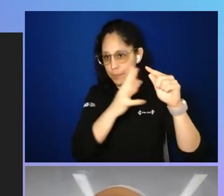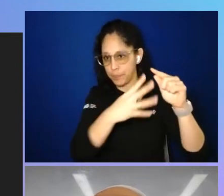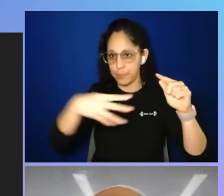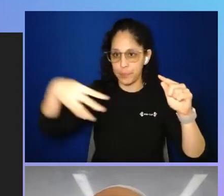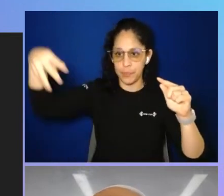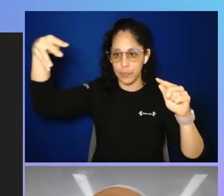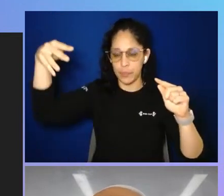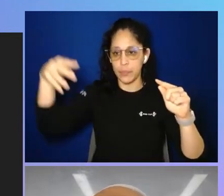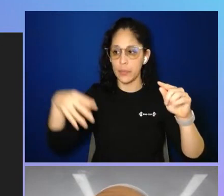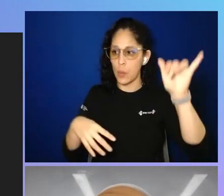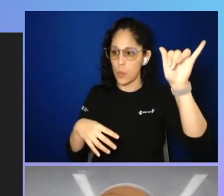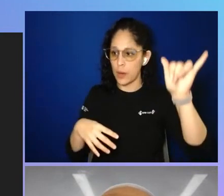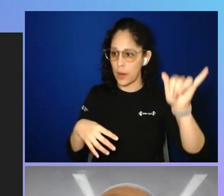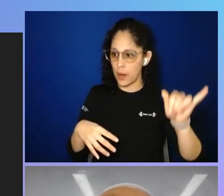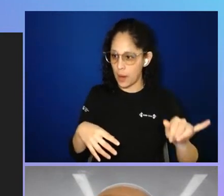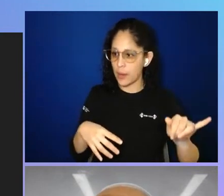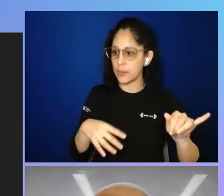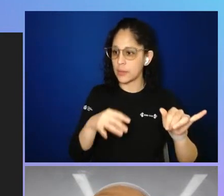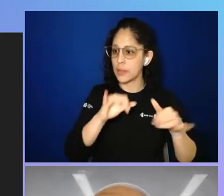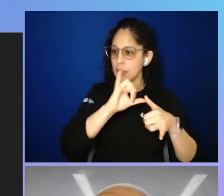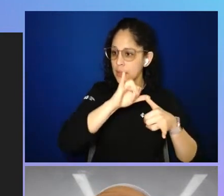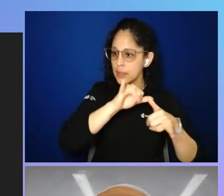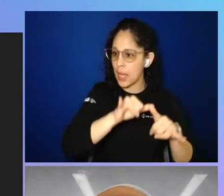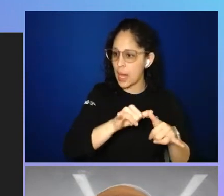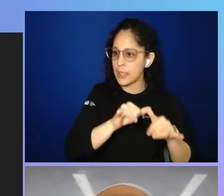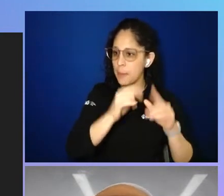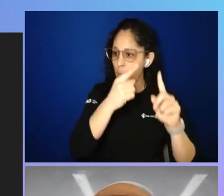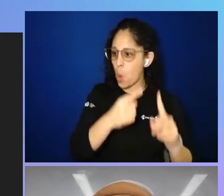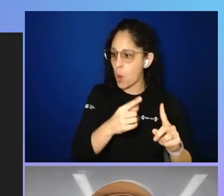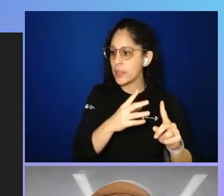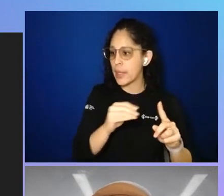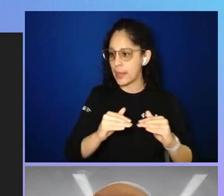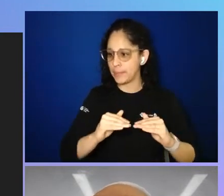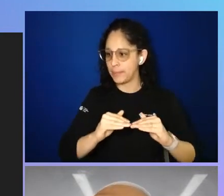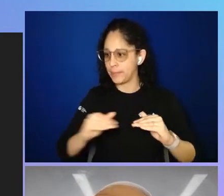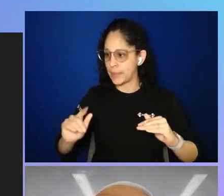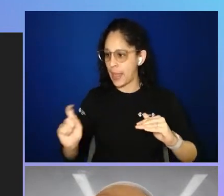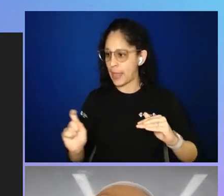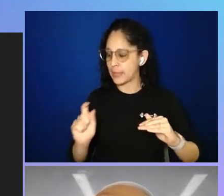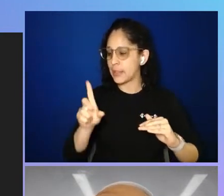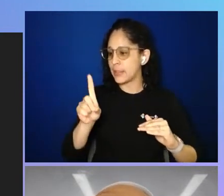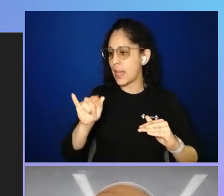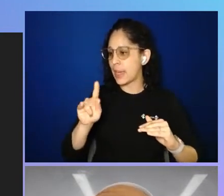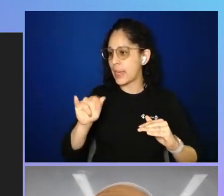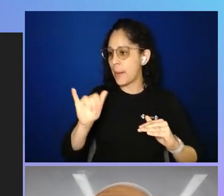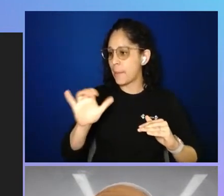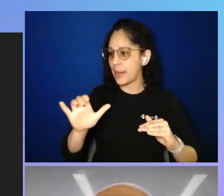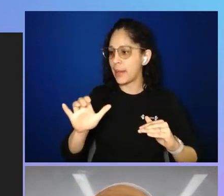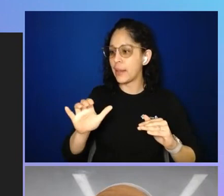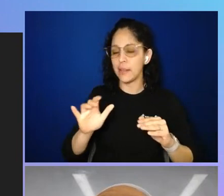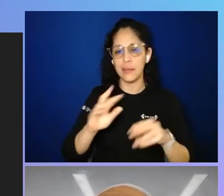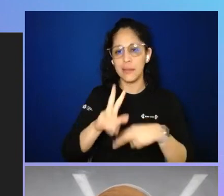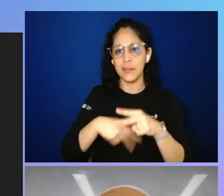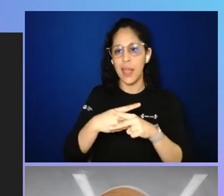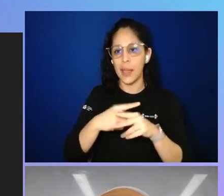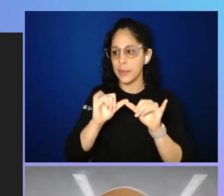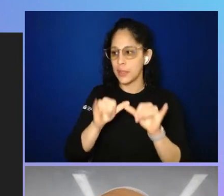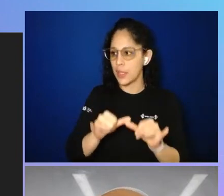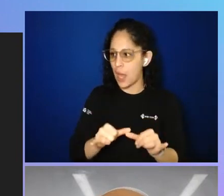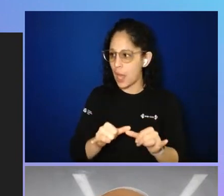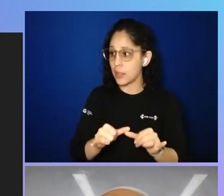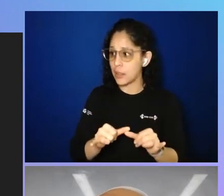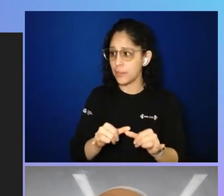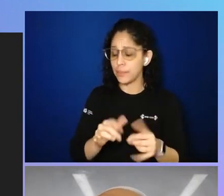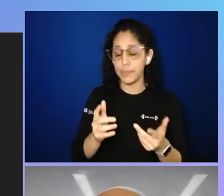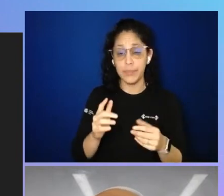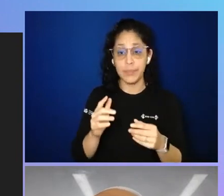the x-axis, because I think it's very interesting to see how Apple treats those text styles. And the thing is